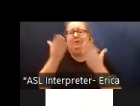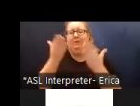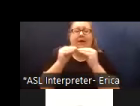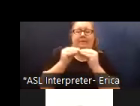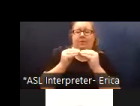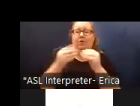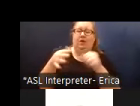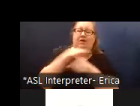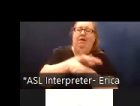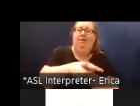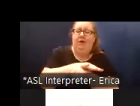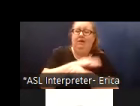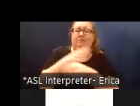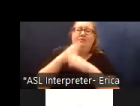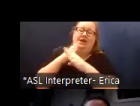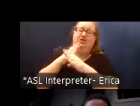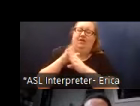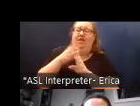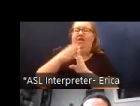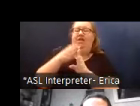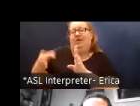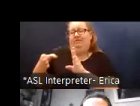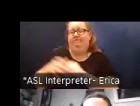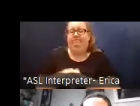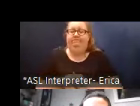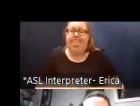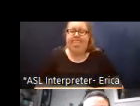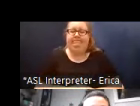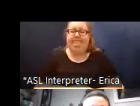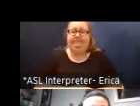comprehensive protection on the other side.